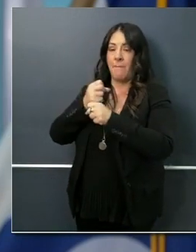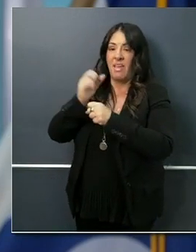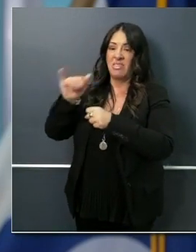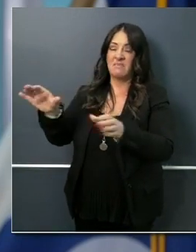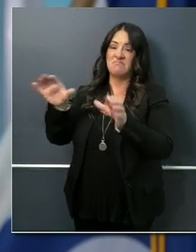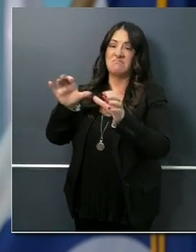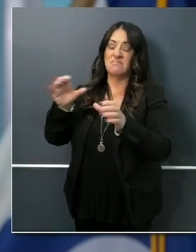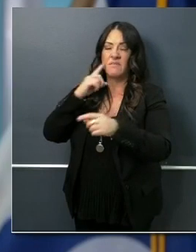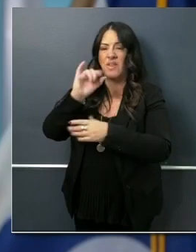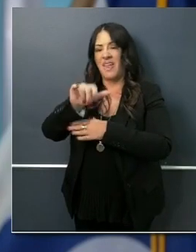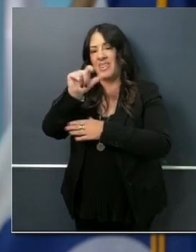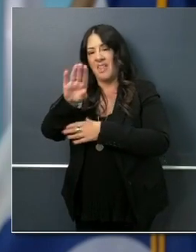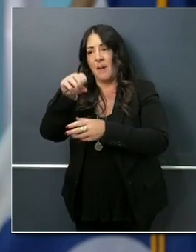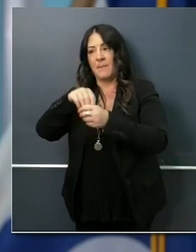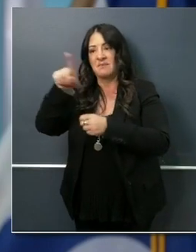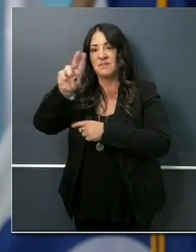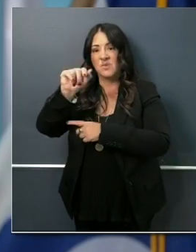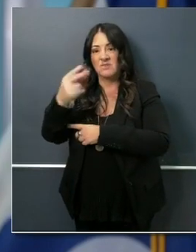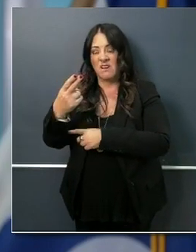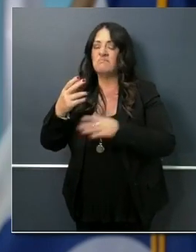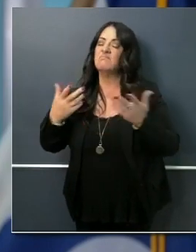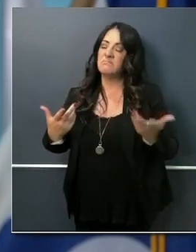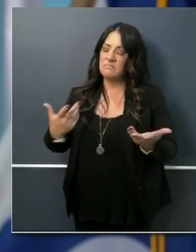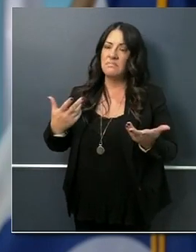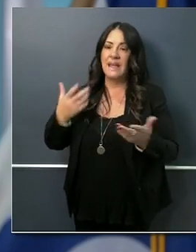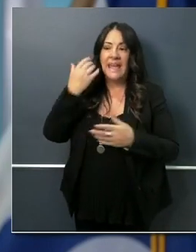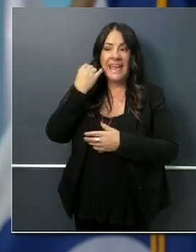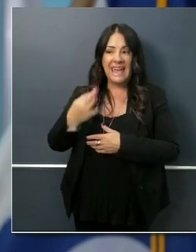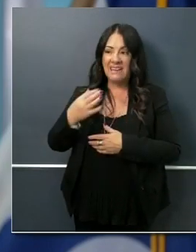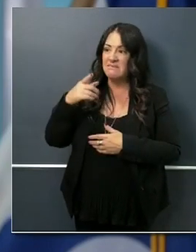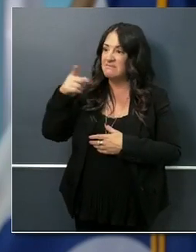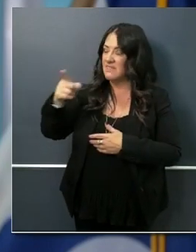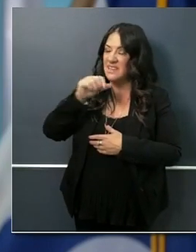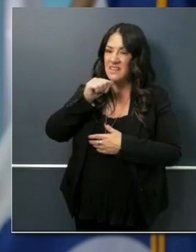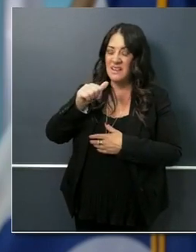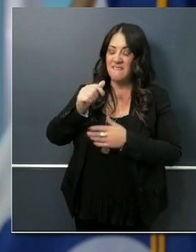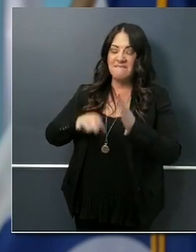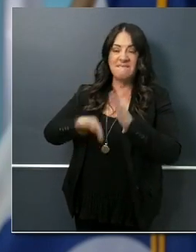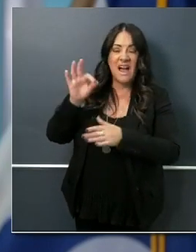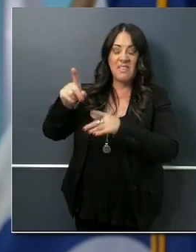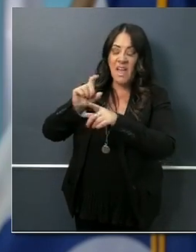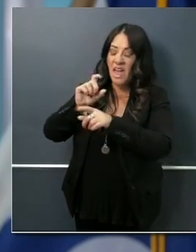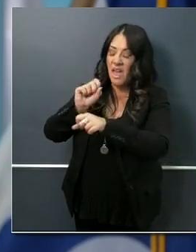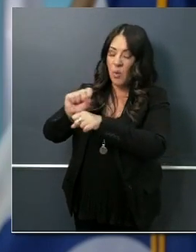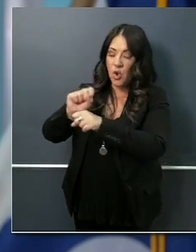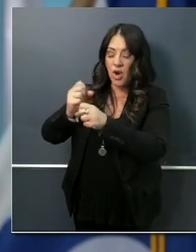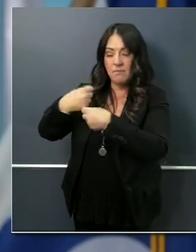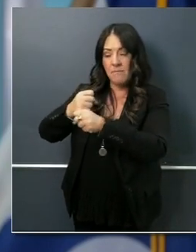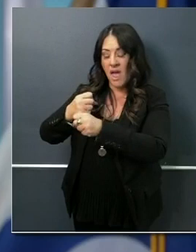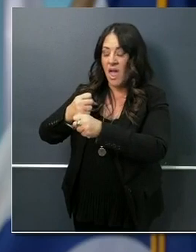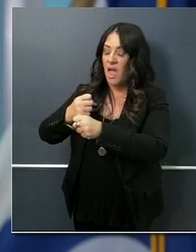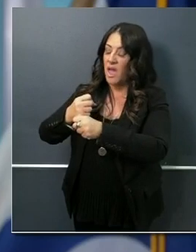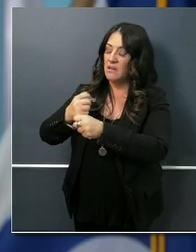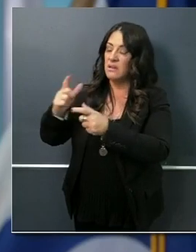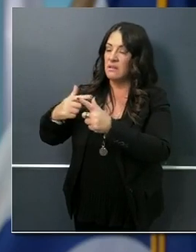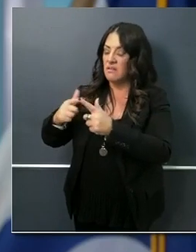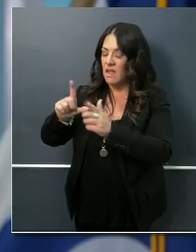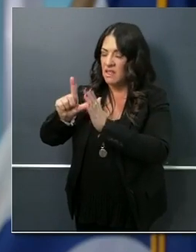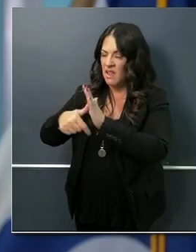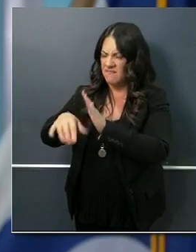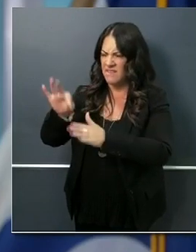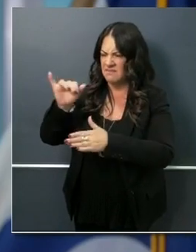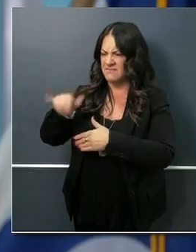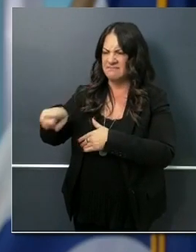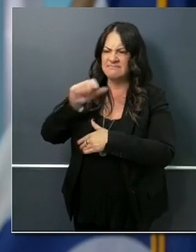in Utah, and we have the capacity to cancel if they do not meet the needs and our specs. So we're confident in that respect. Let me